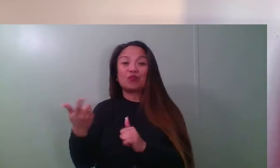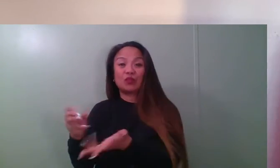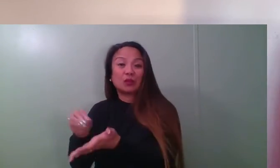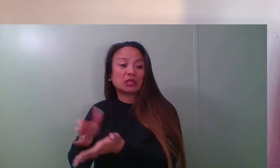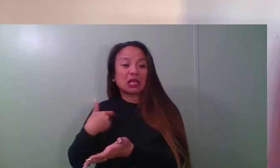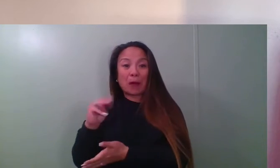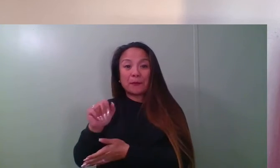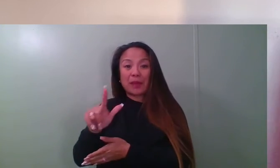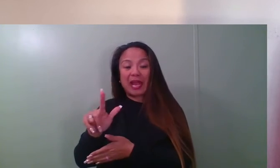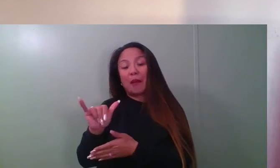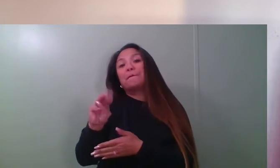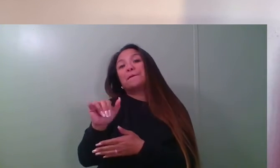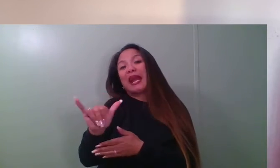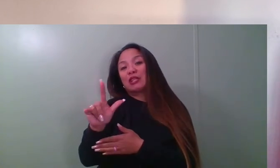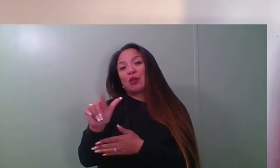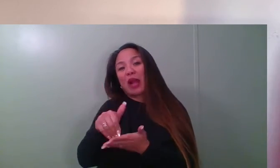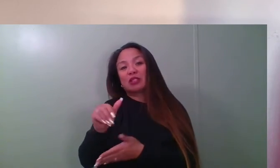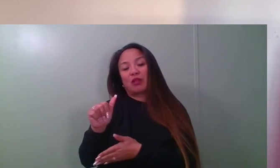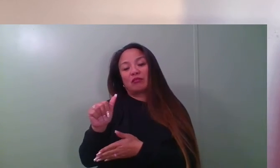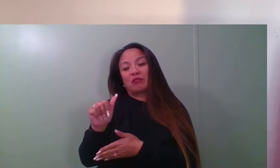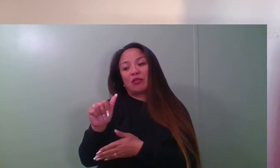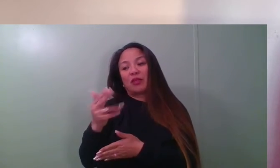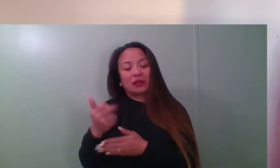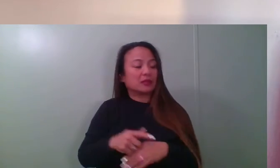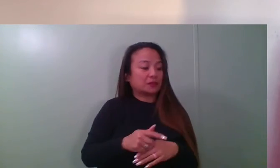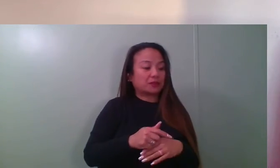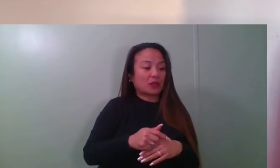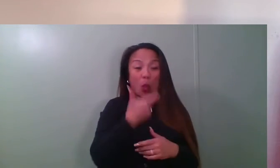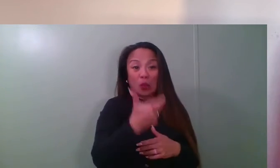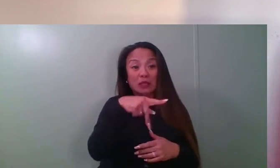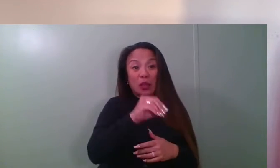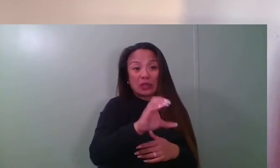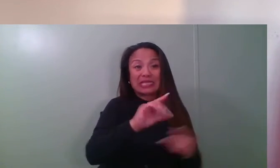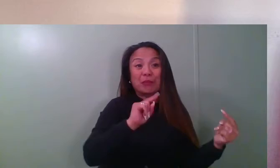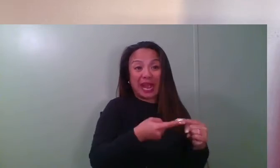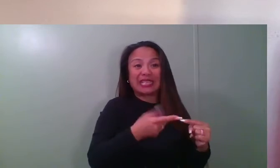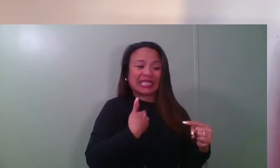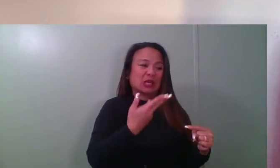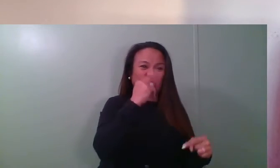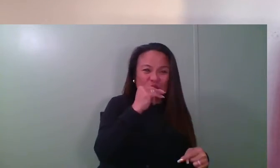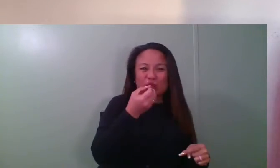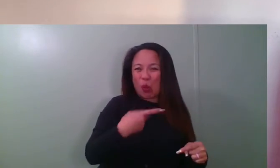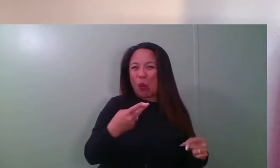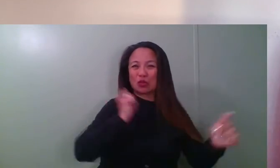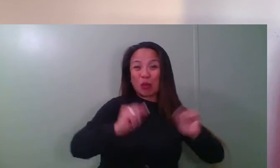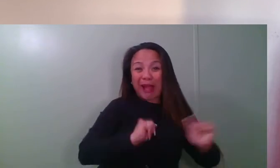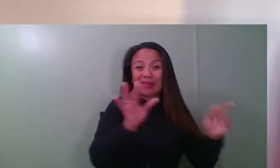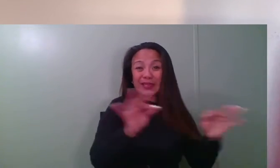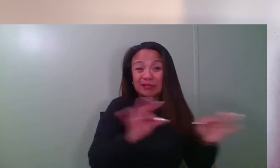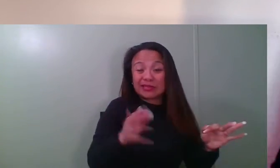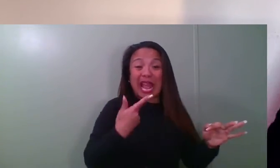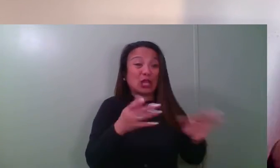Fast Company on May 31st, 2019 furthers. Oftentimes, watching POC pain is based in a comedic or dramatic